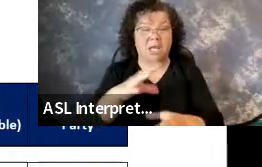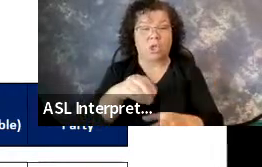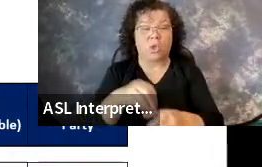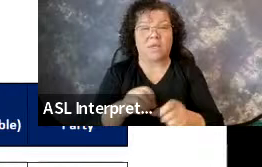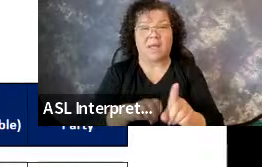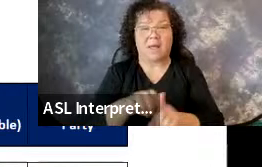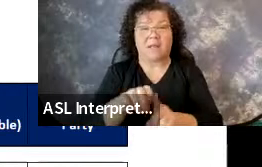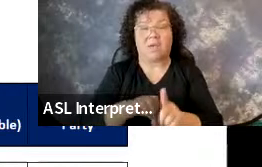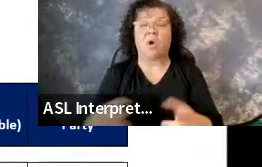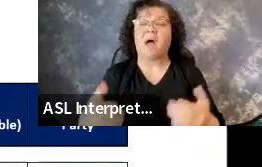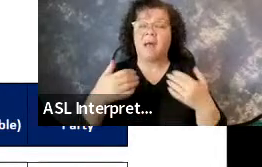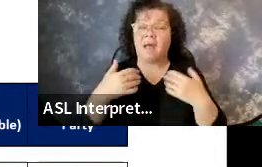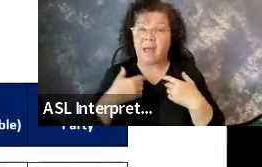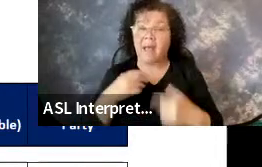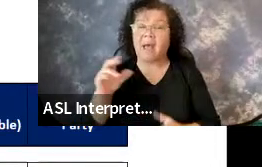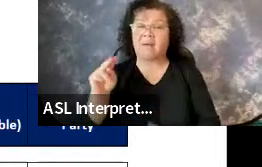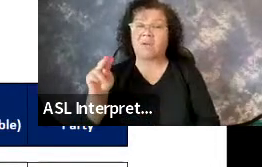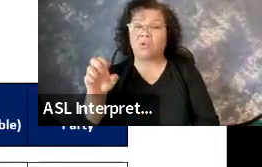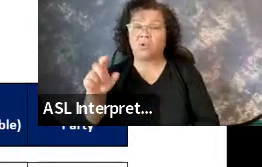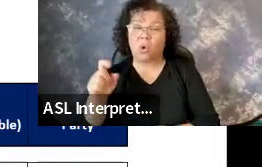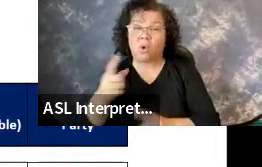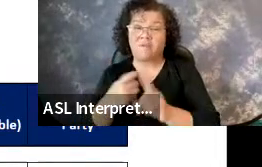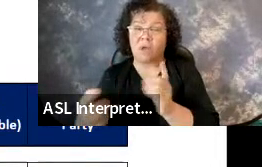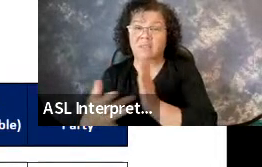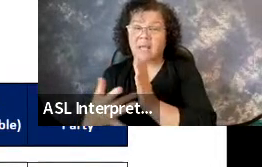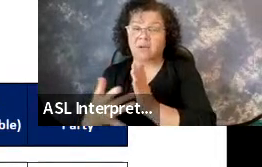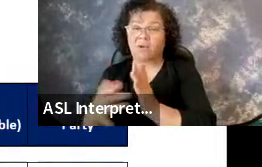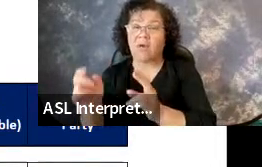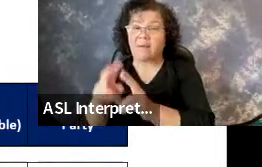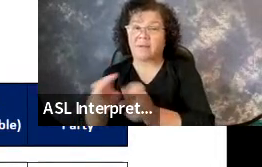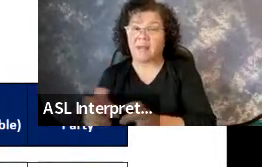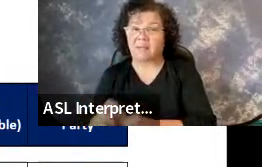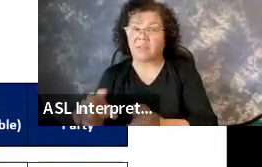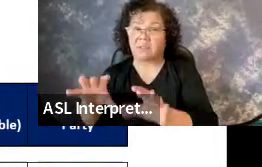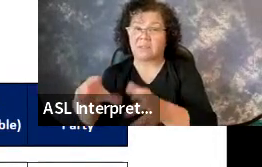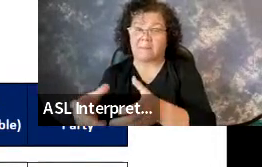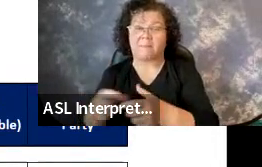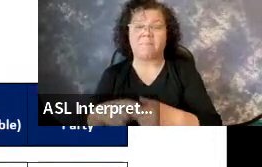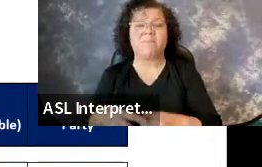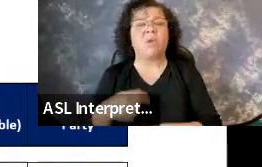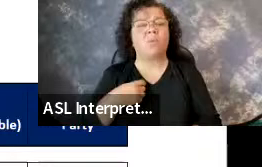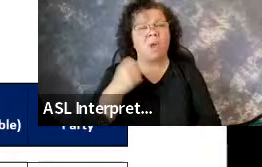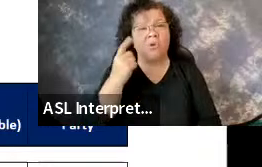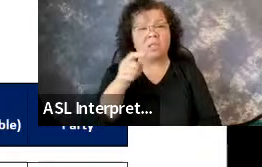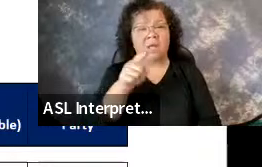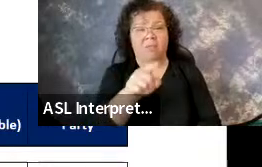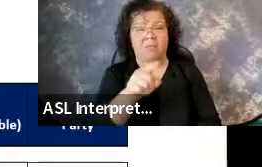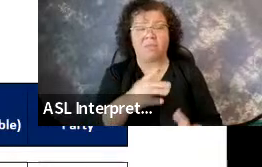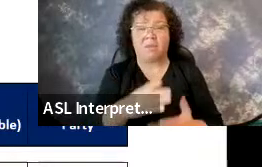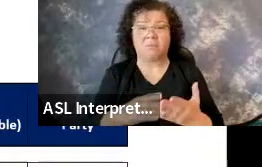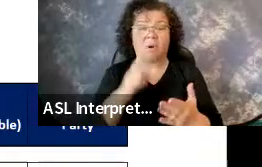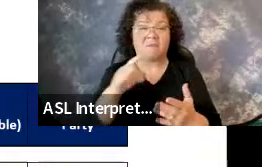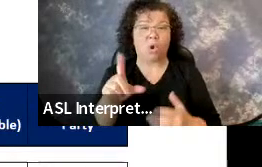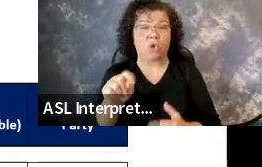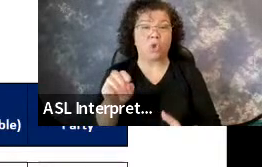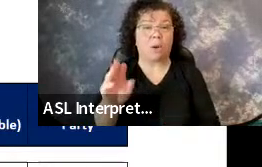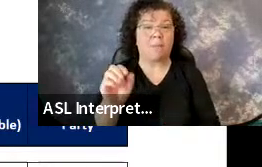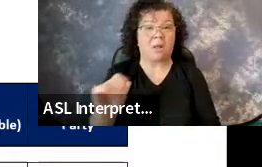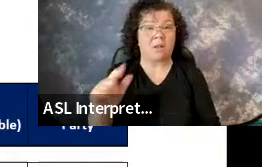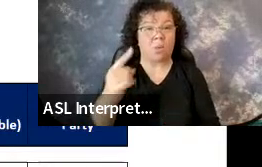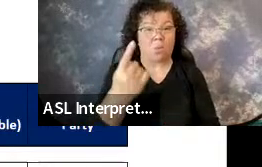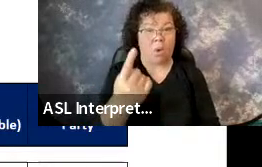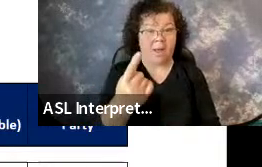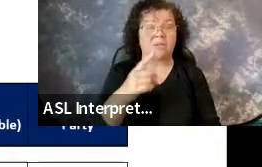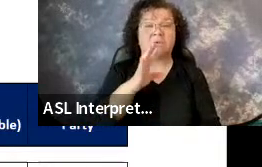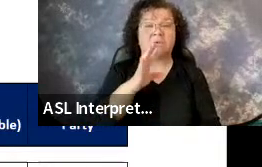some notes here from our technical teams and our analysis. We understand that this part for Terminal 1 is